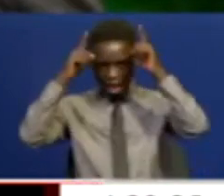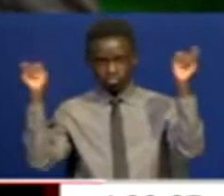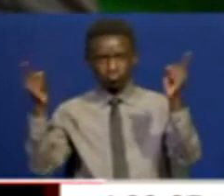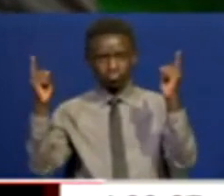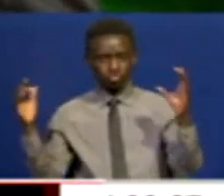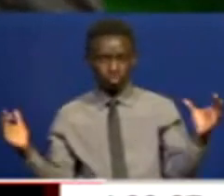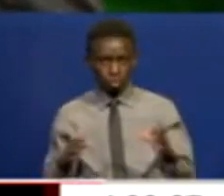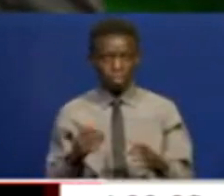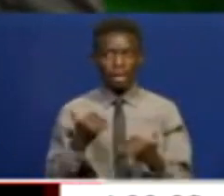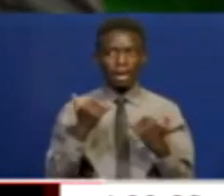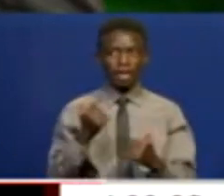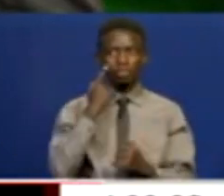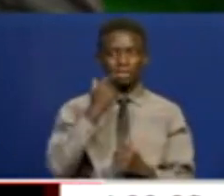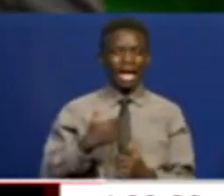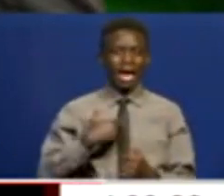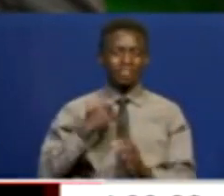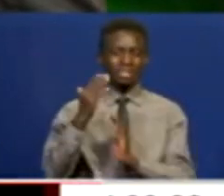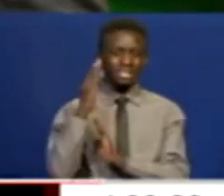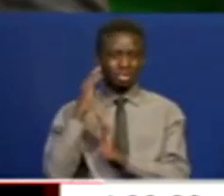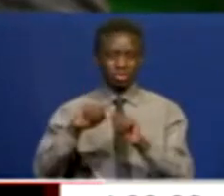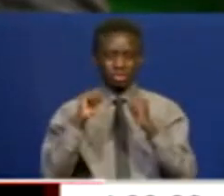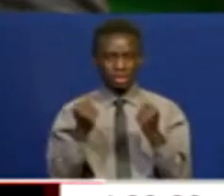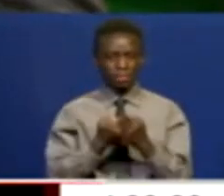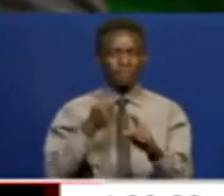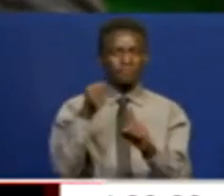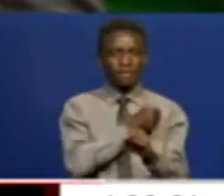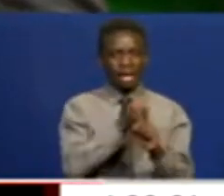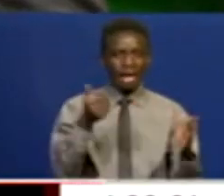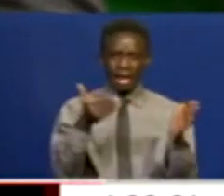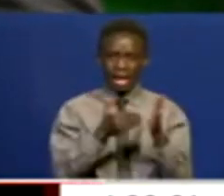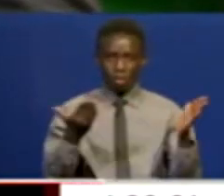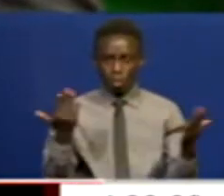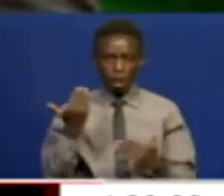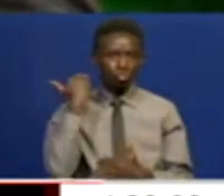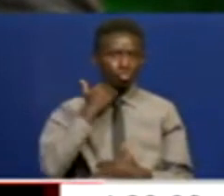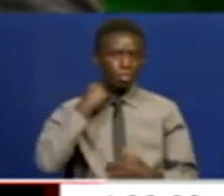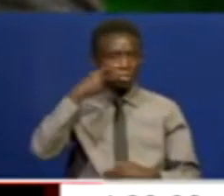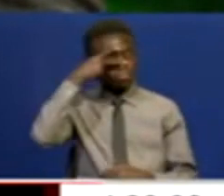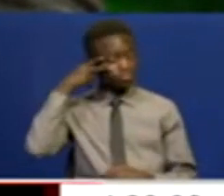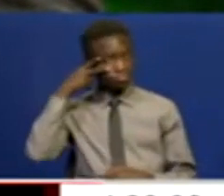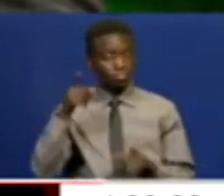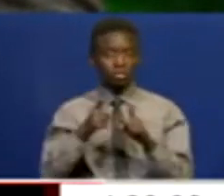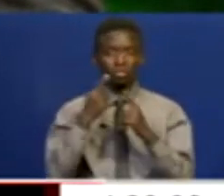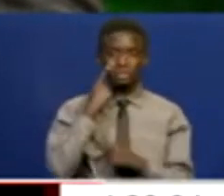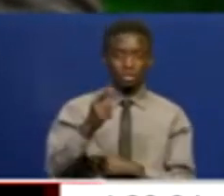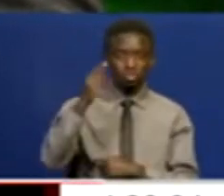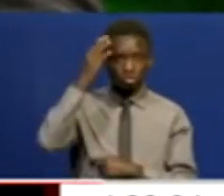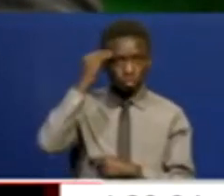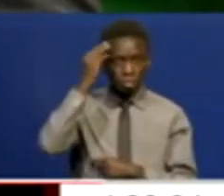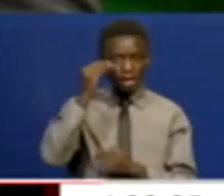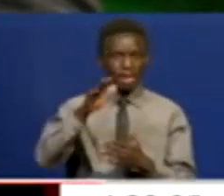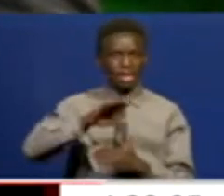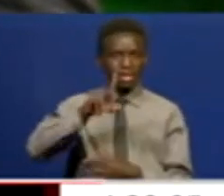county security team in the fight against terrorism. Lamu County borders Somalia along the Kiunga Ras Kamboni border,